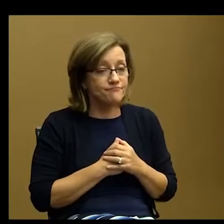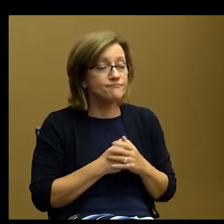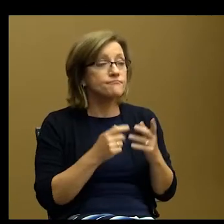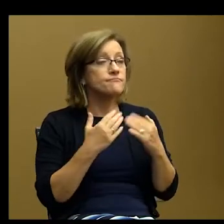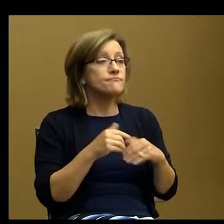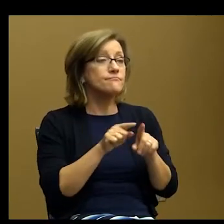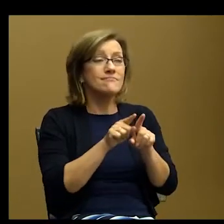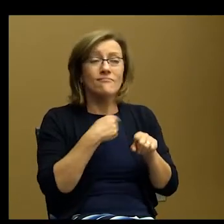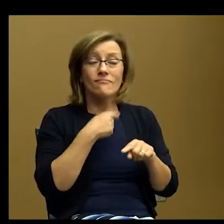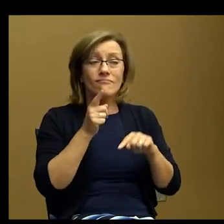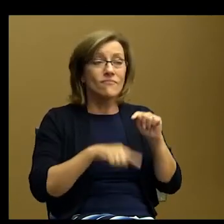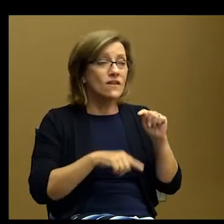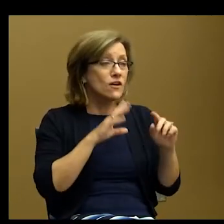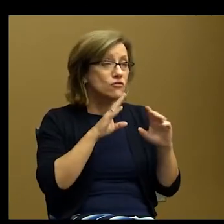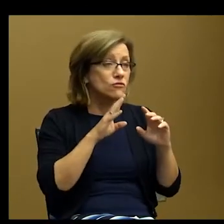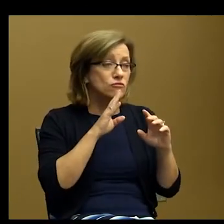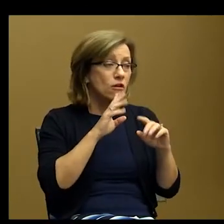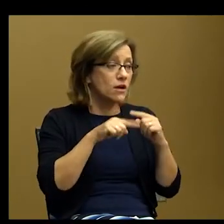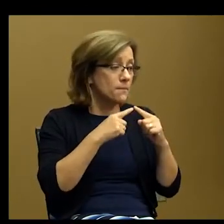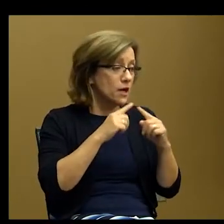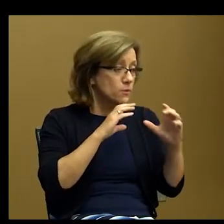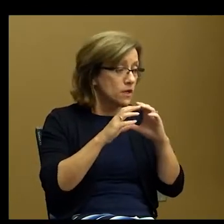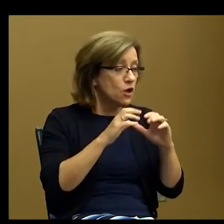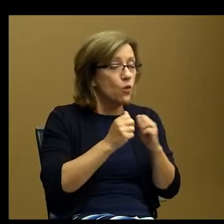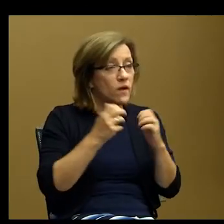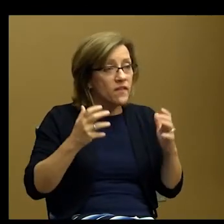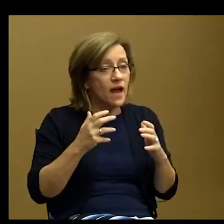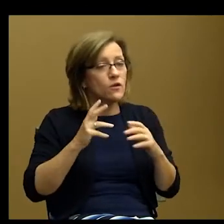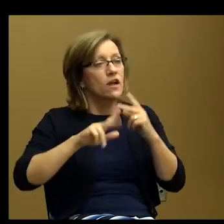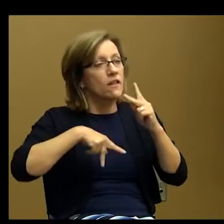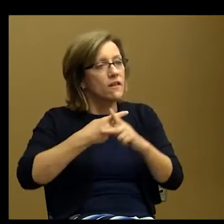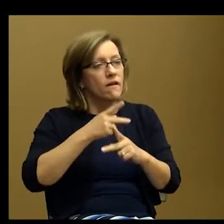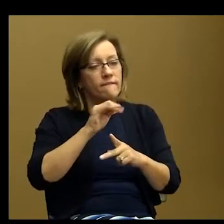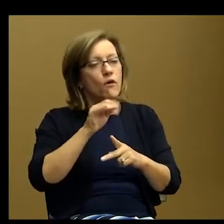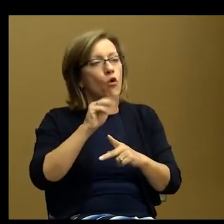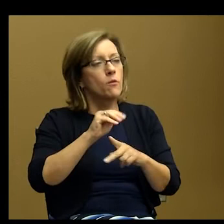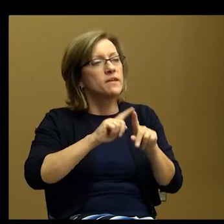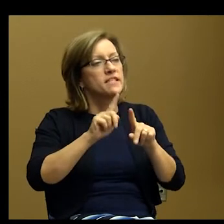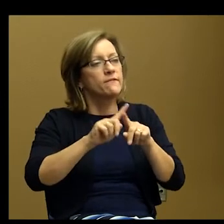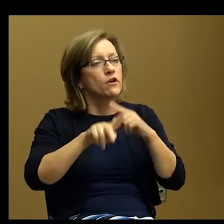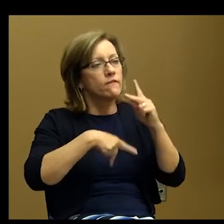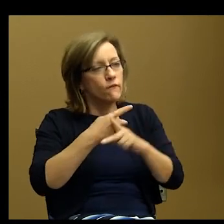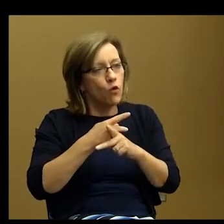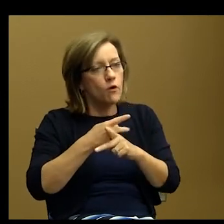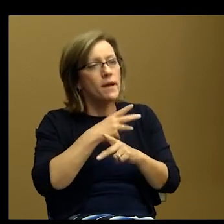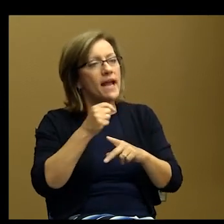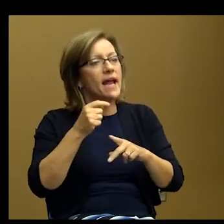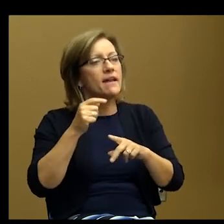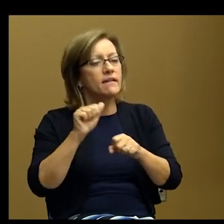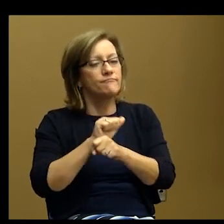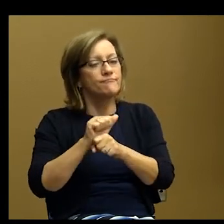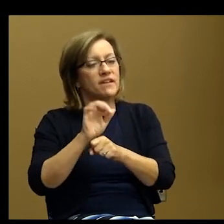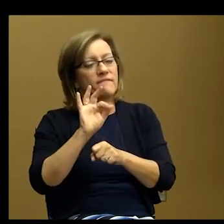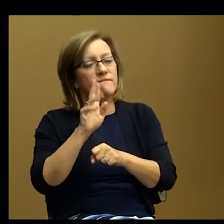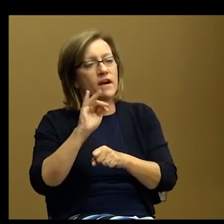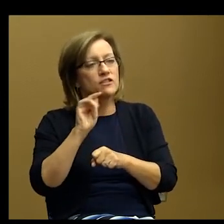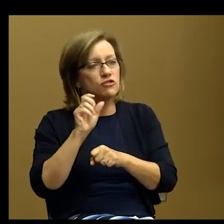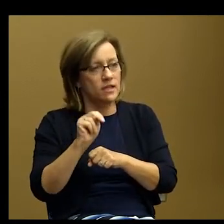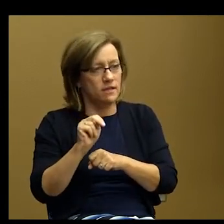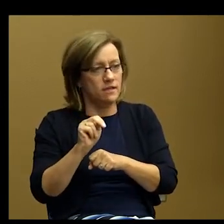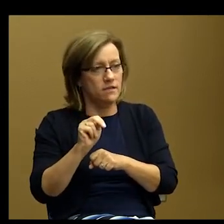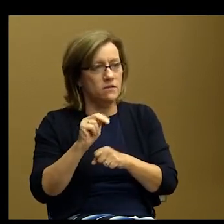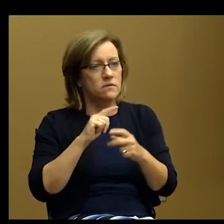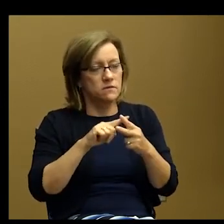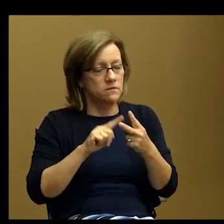talk about communication without talking about the forms of communication, form and function. So we're going to talk a little